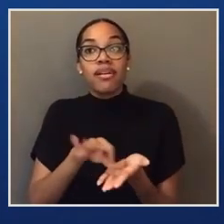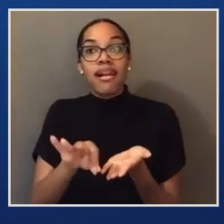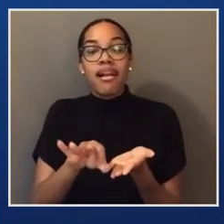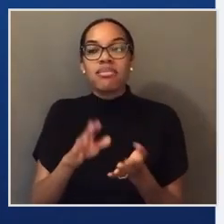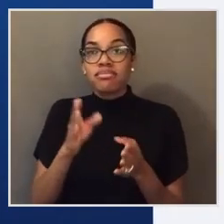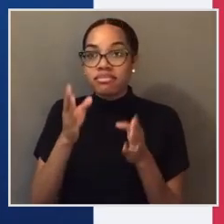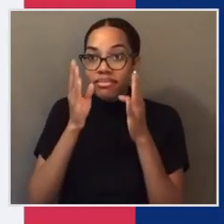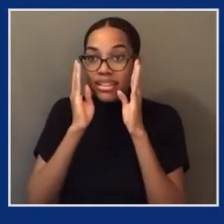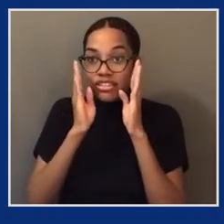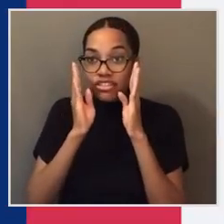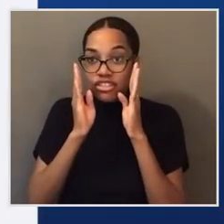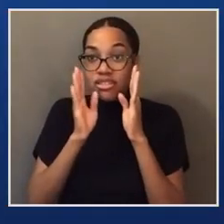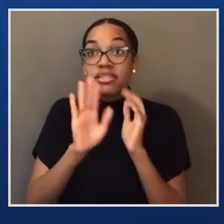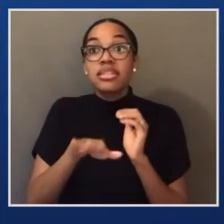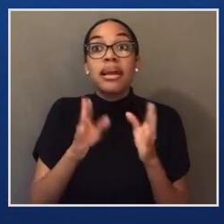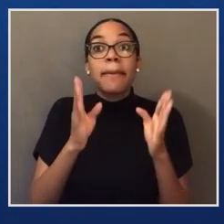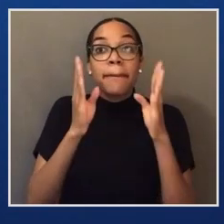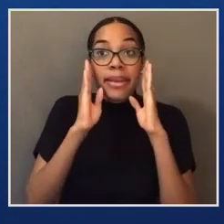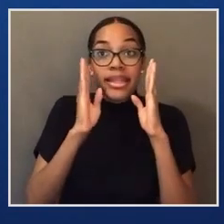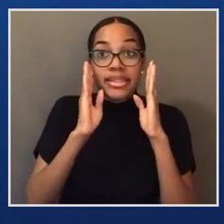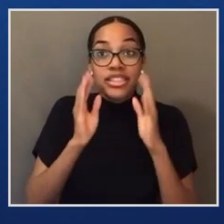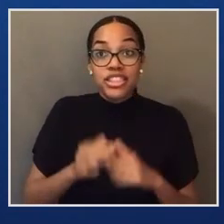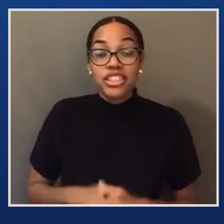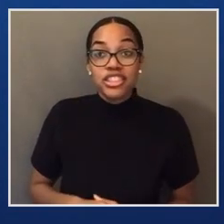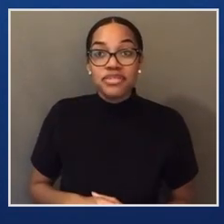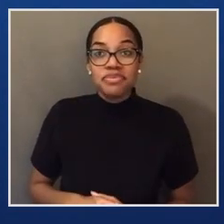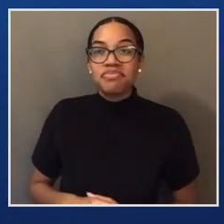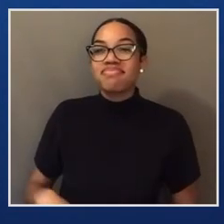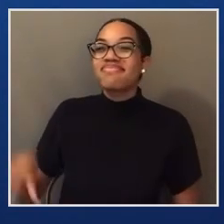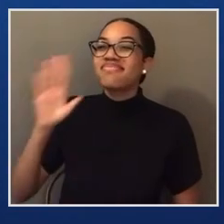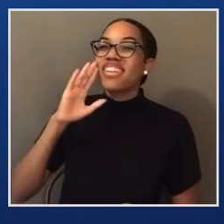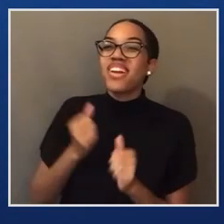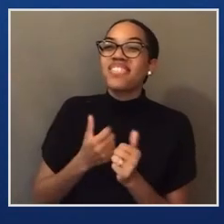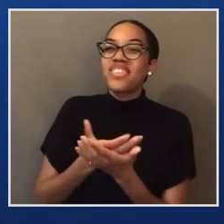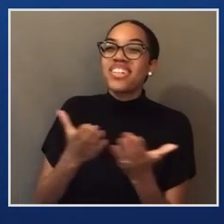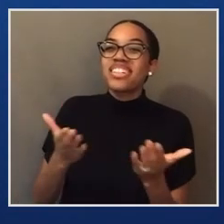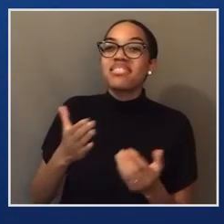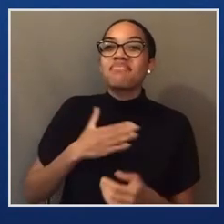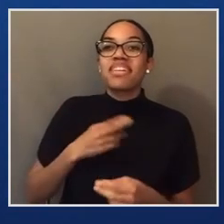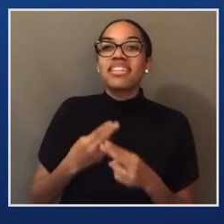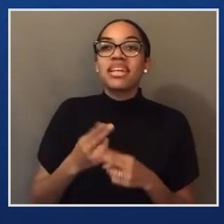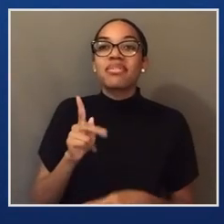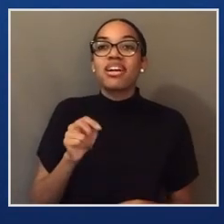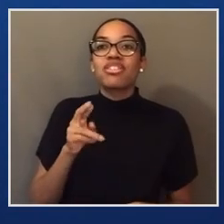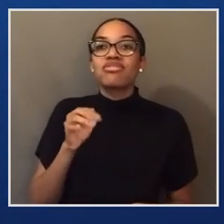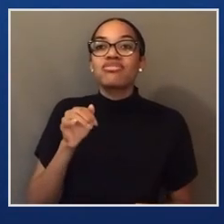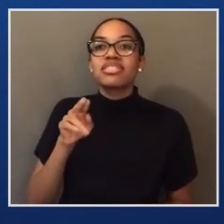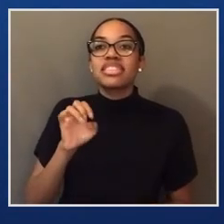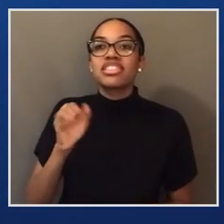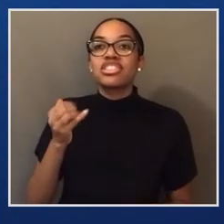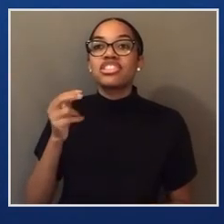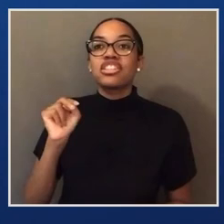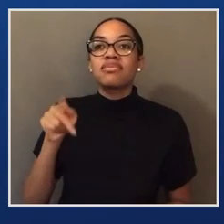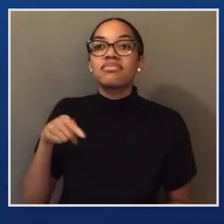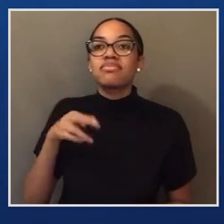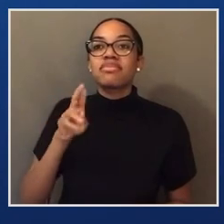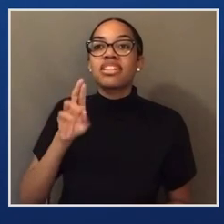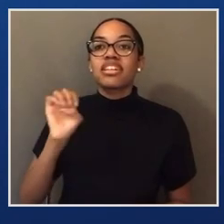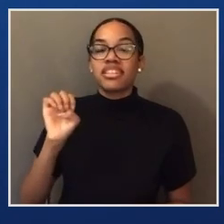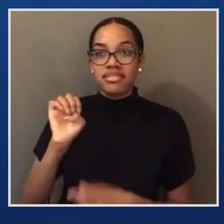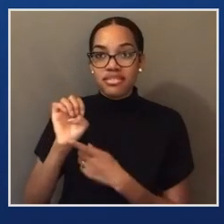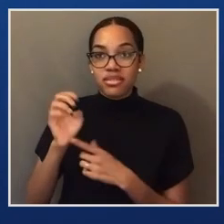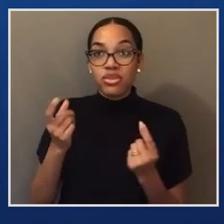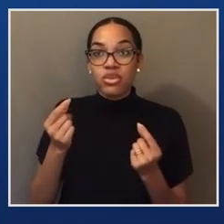Pay attention. Hello, everyone. My name is Karine Jean-Pierre, and I serve as Senator Kamala Harris's chief of staff